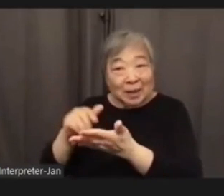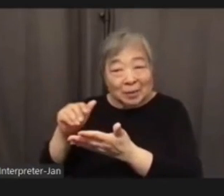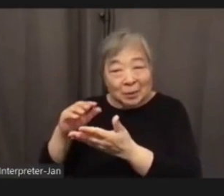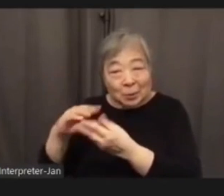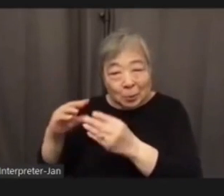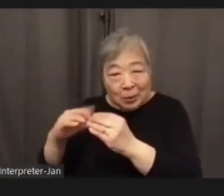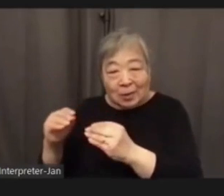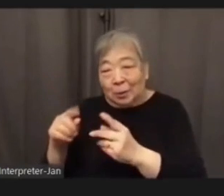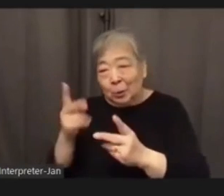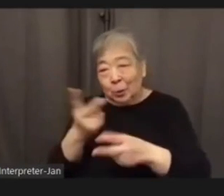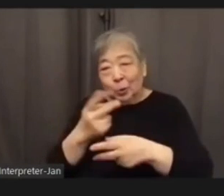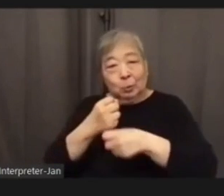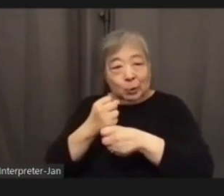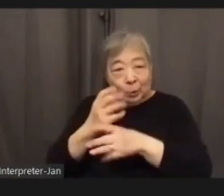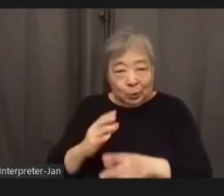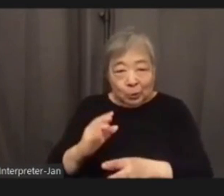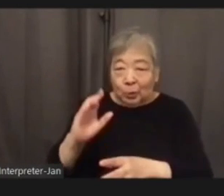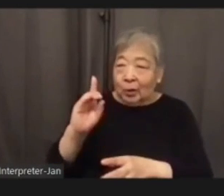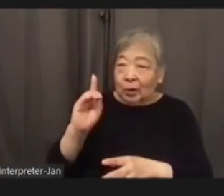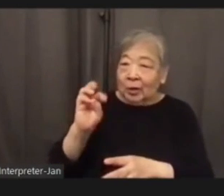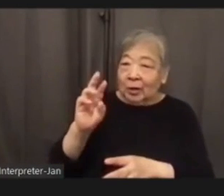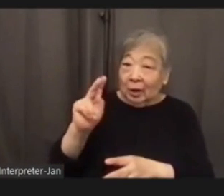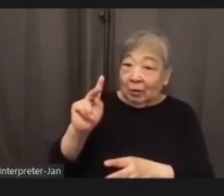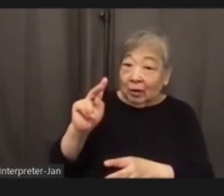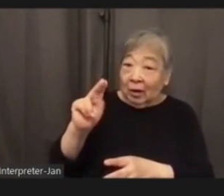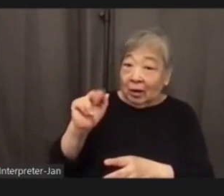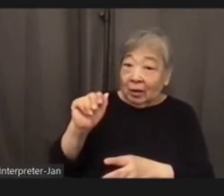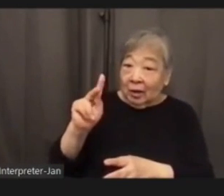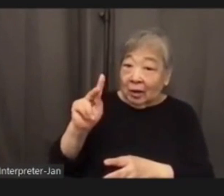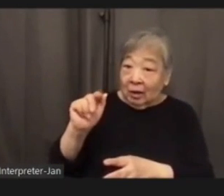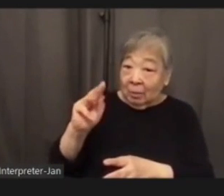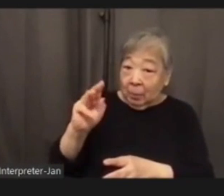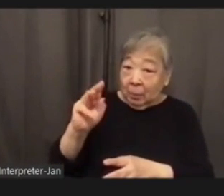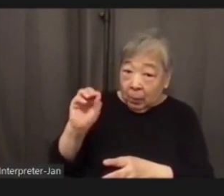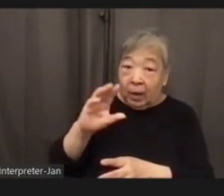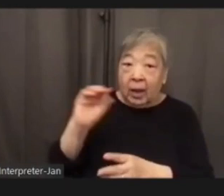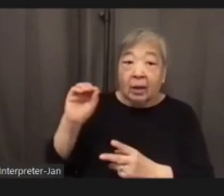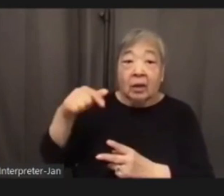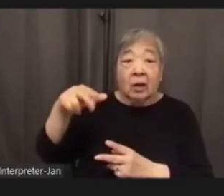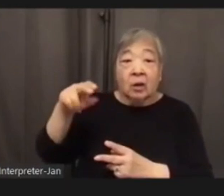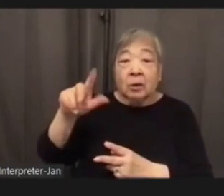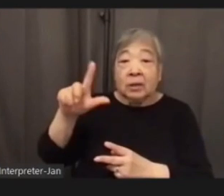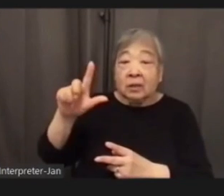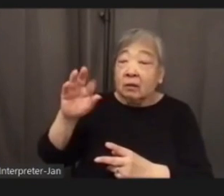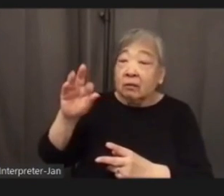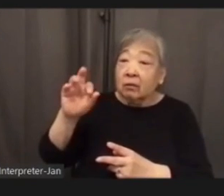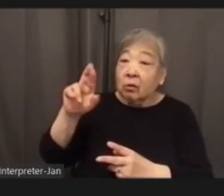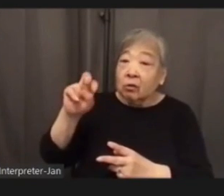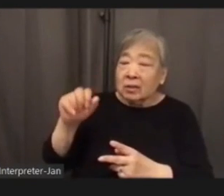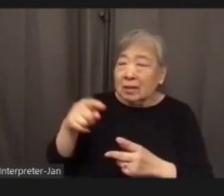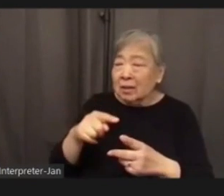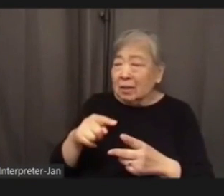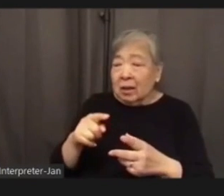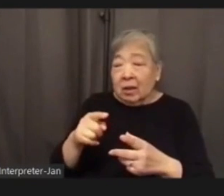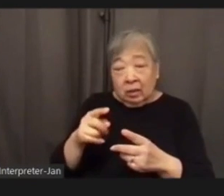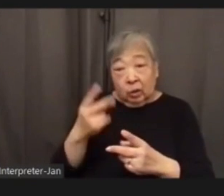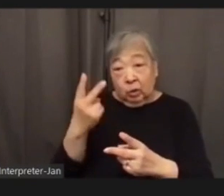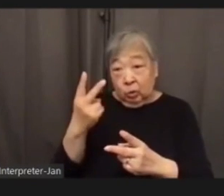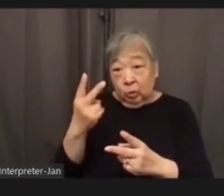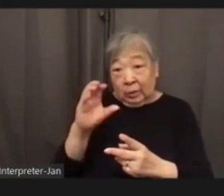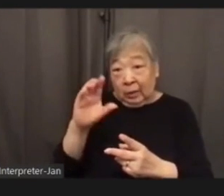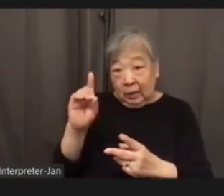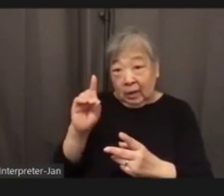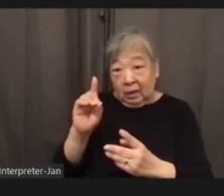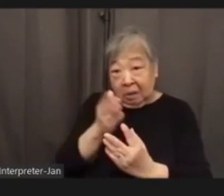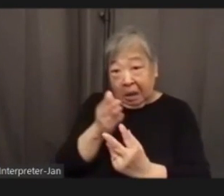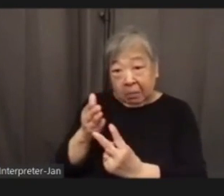Derek Nakamoto and Quetzal Flores. There's so many songs, really all the songs on this album, this double album, that